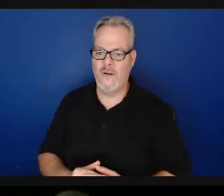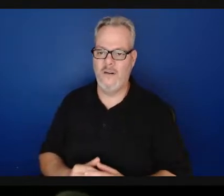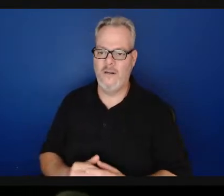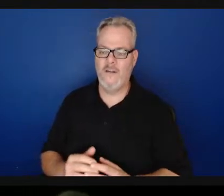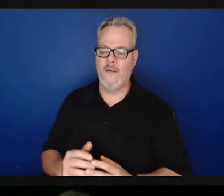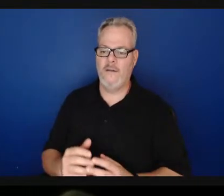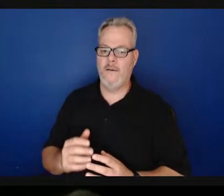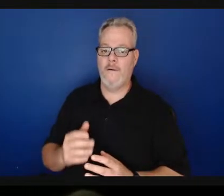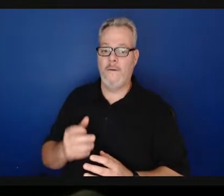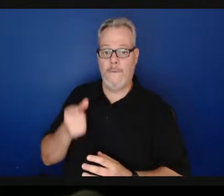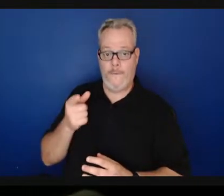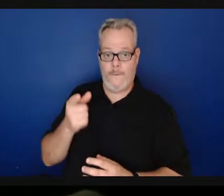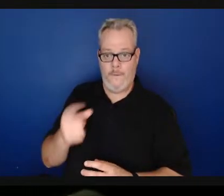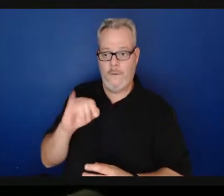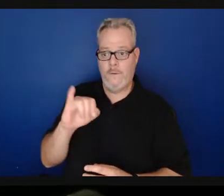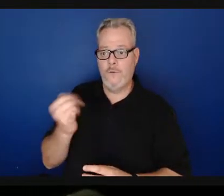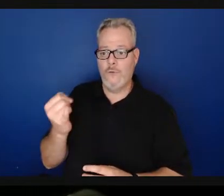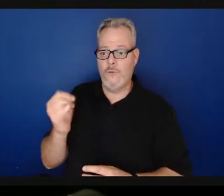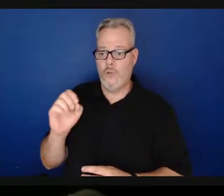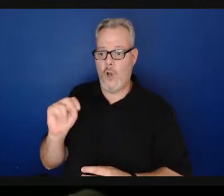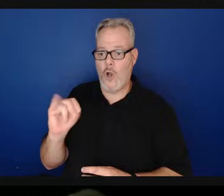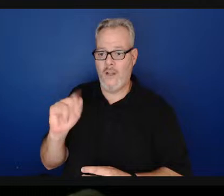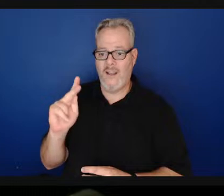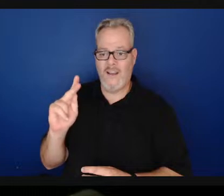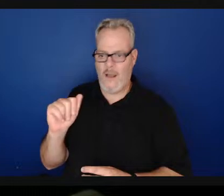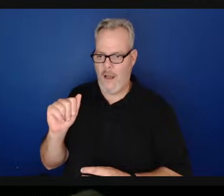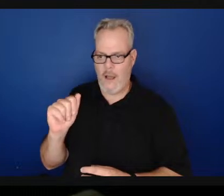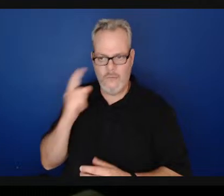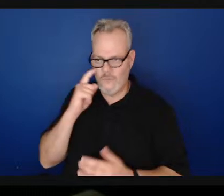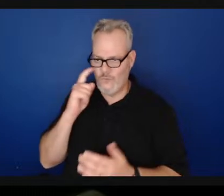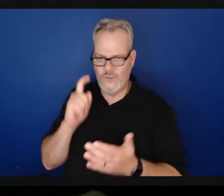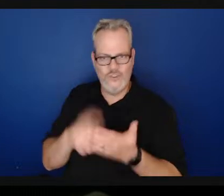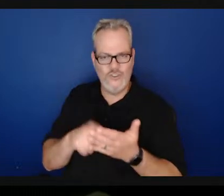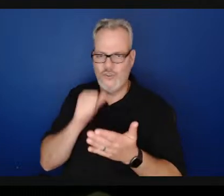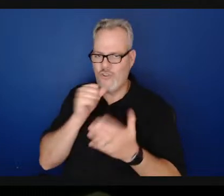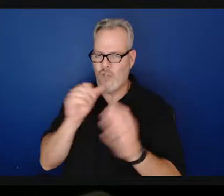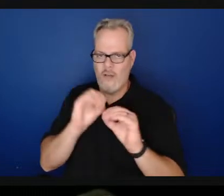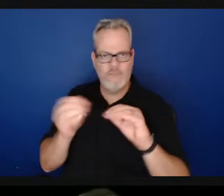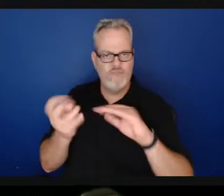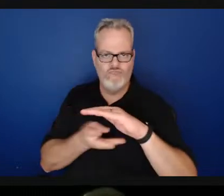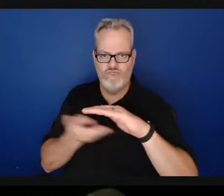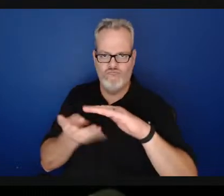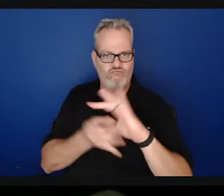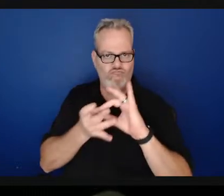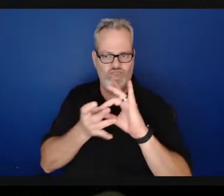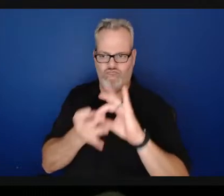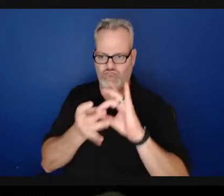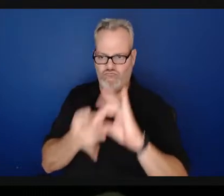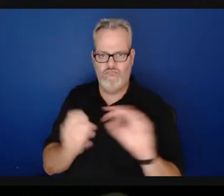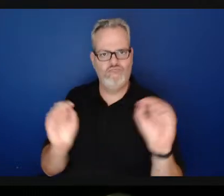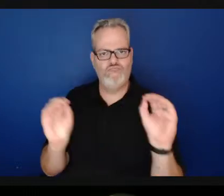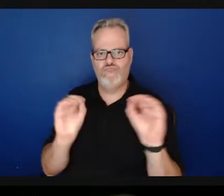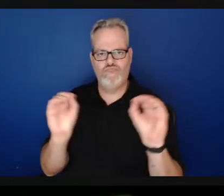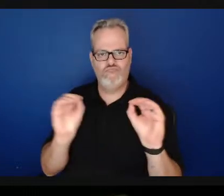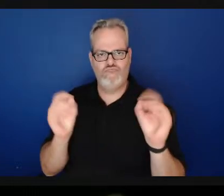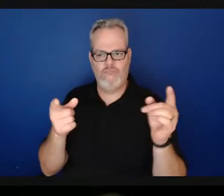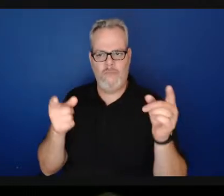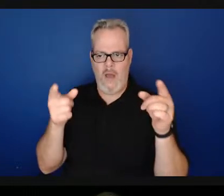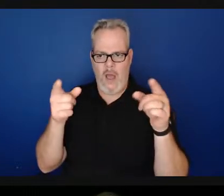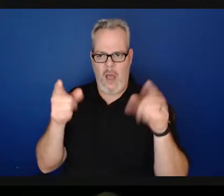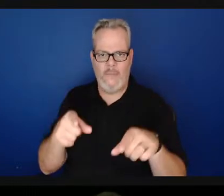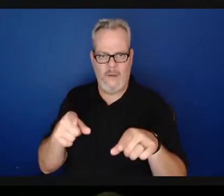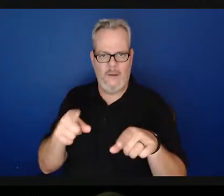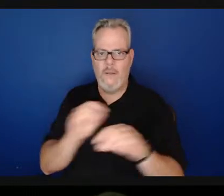the non-magma changes. There's some funny wiggles here, but this is what you also can look like without anything happening volcanically. There's